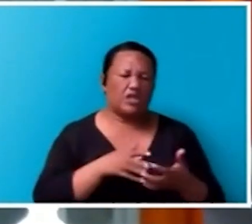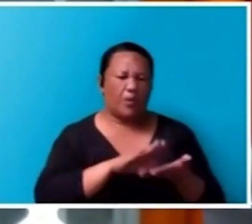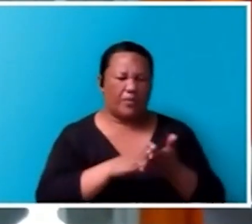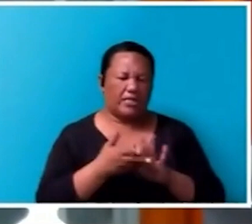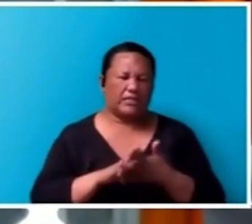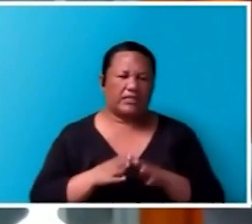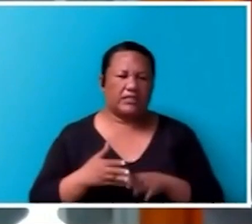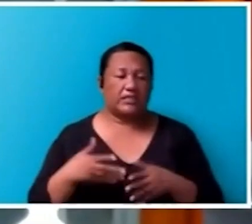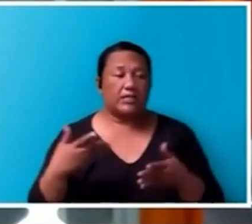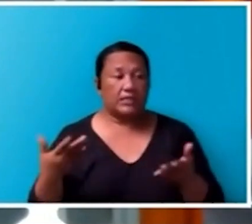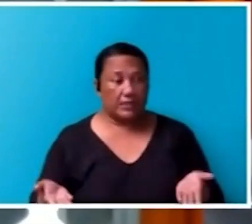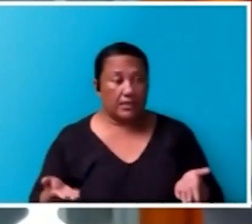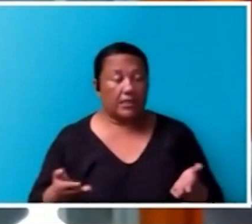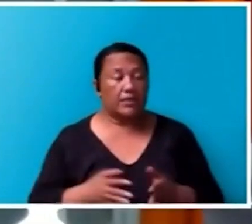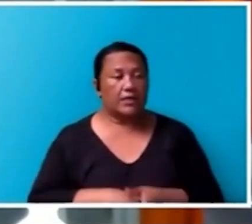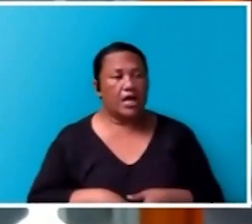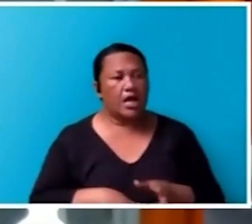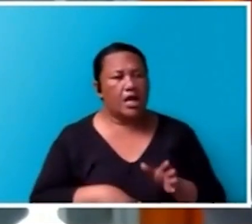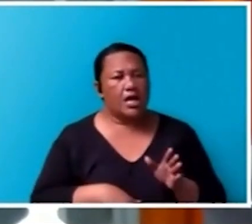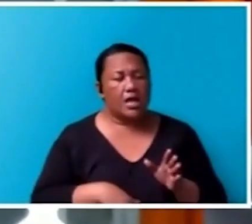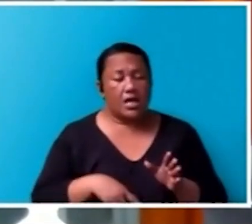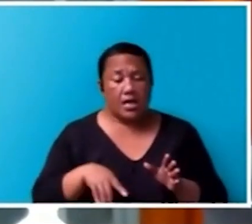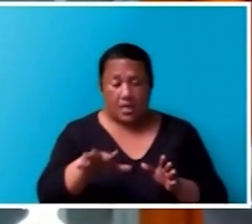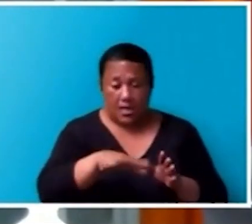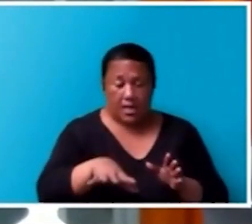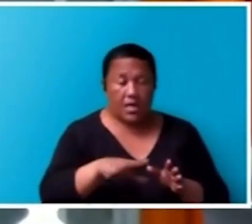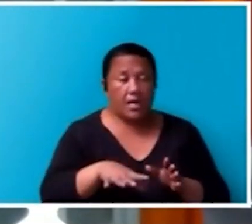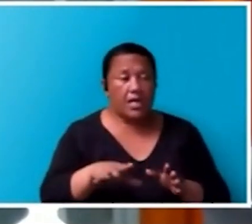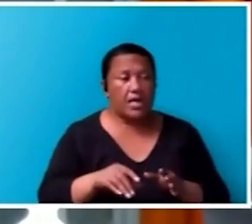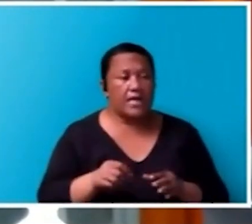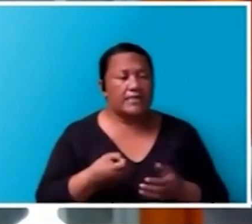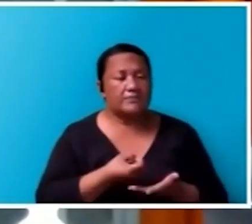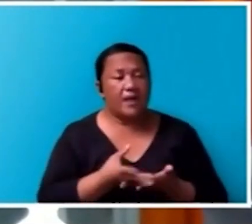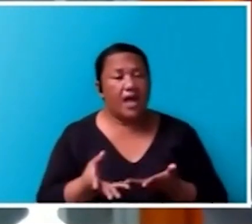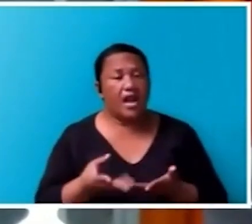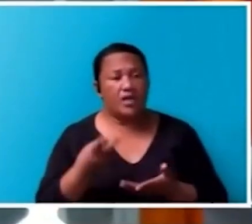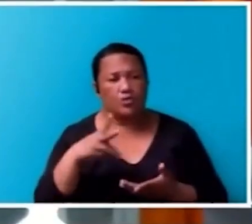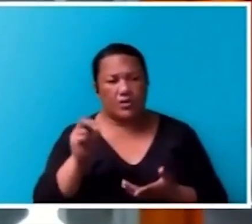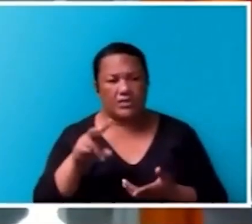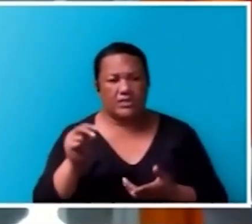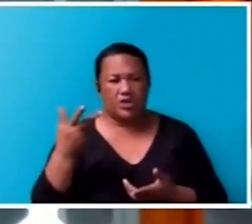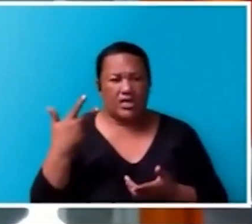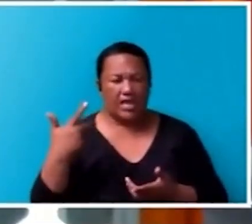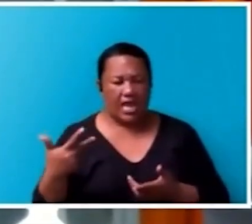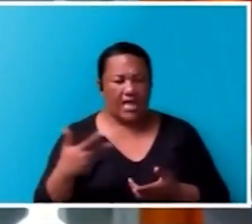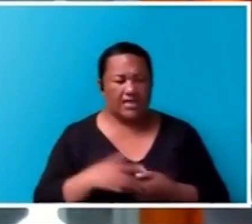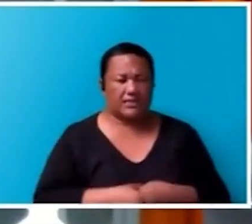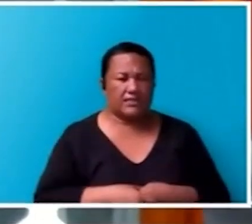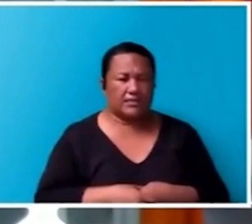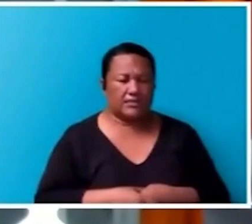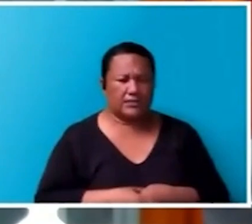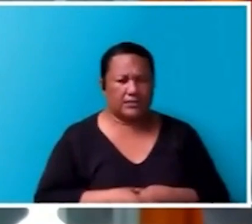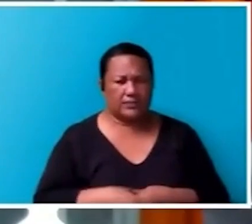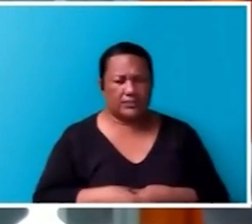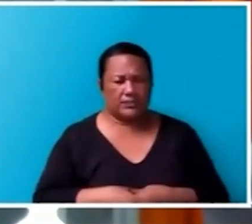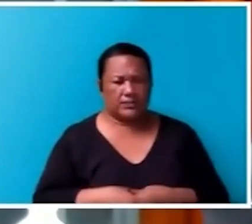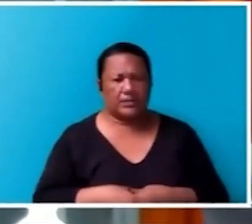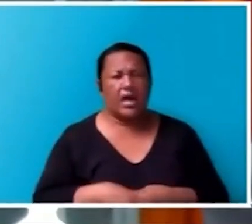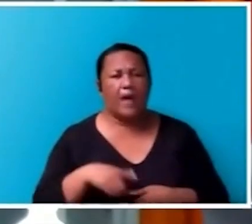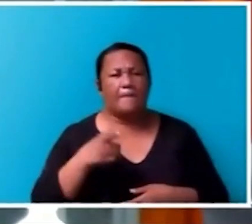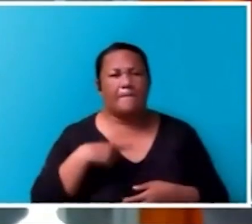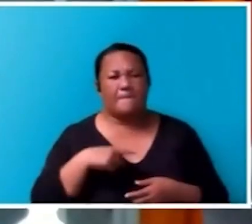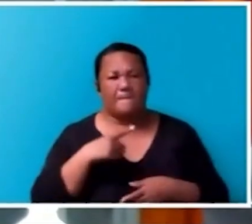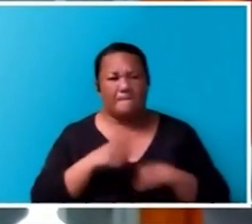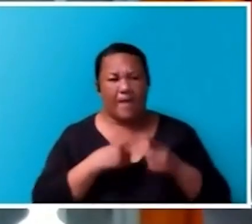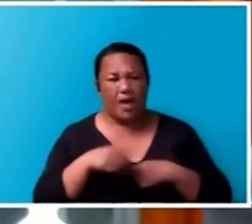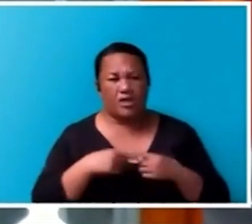the looming expiration of its lease in 2028. This raises critical questions. What happens if the